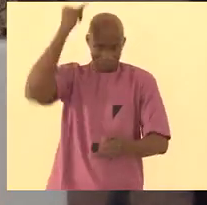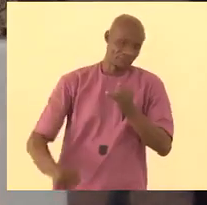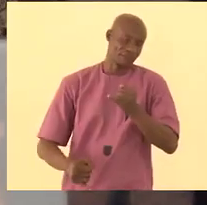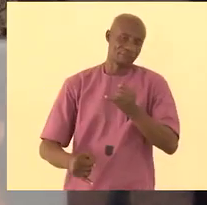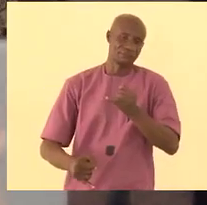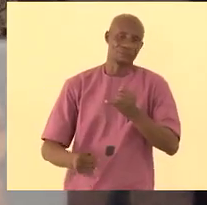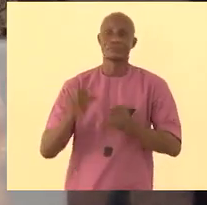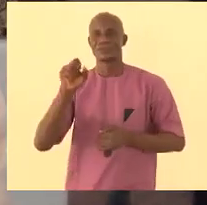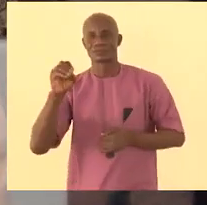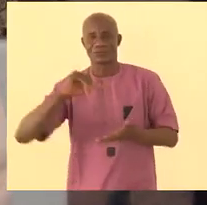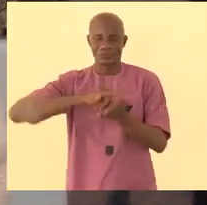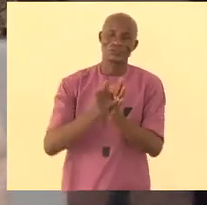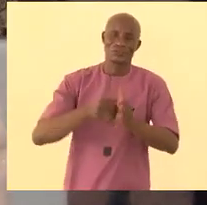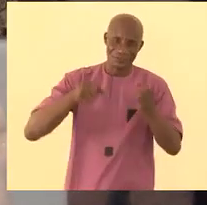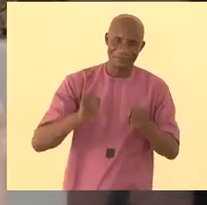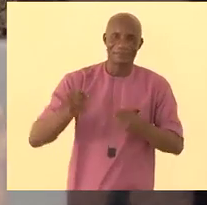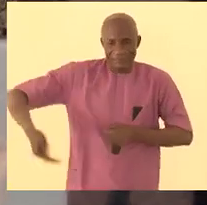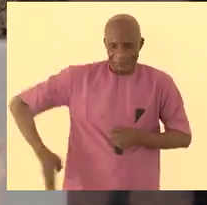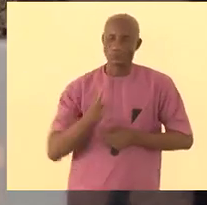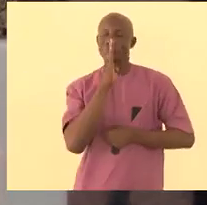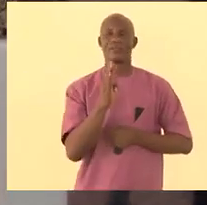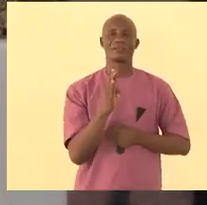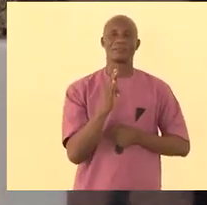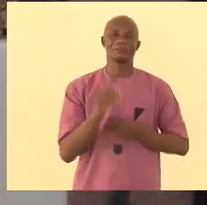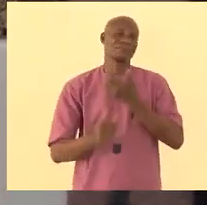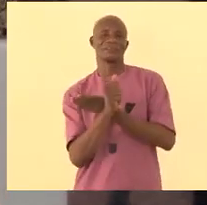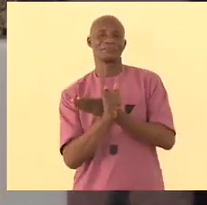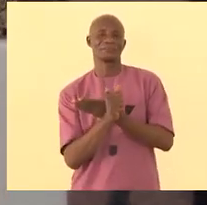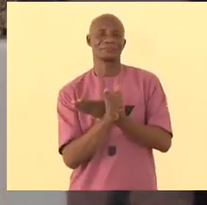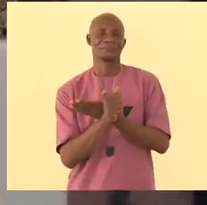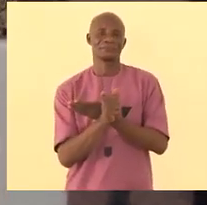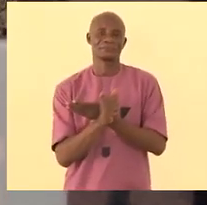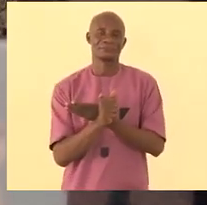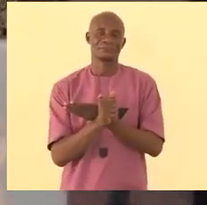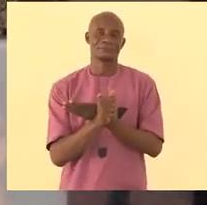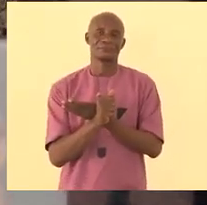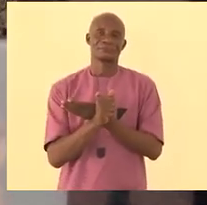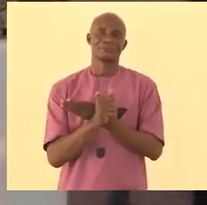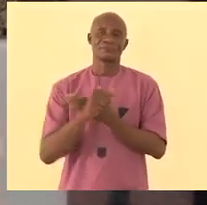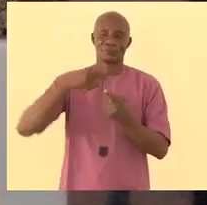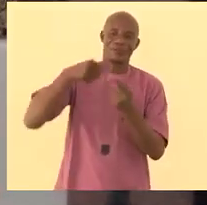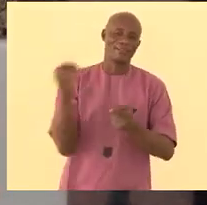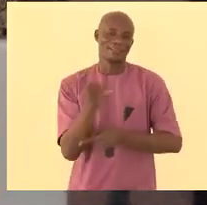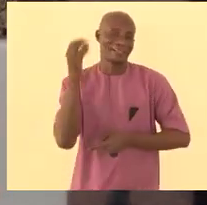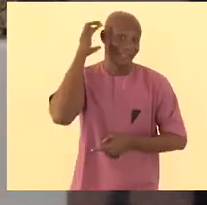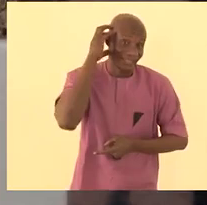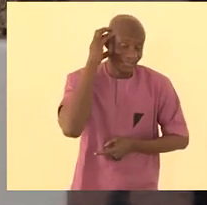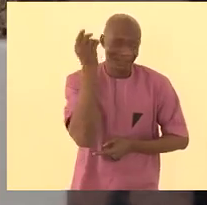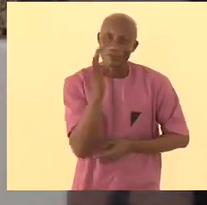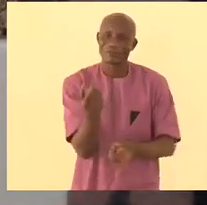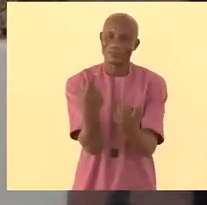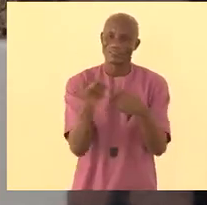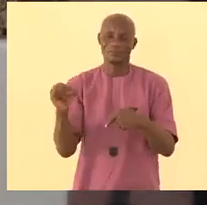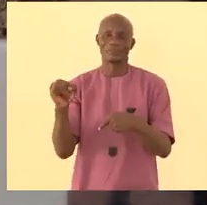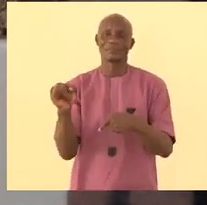end for such. So those powers should be threatened when they hear of the